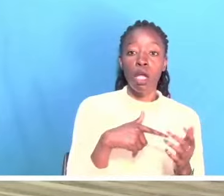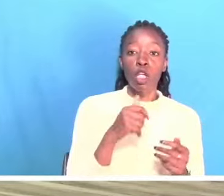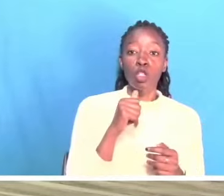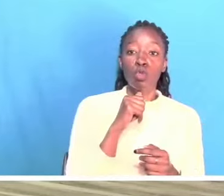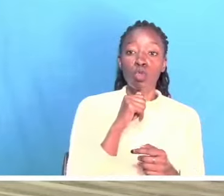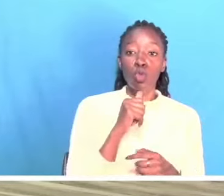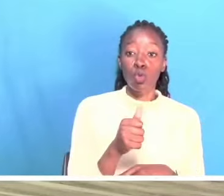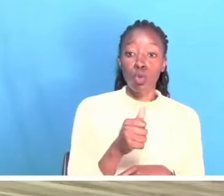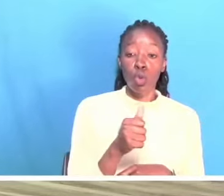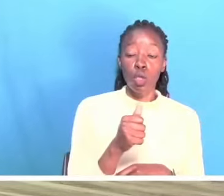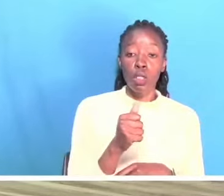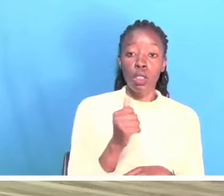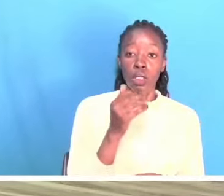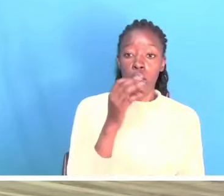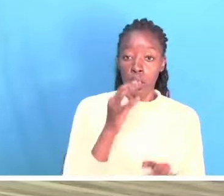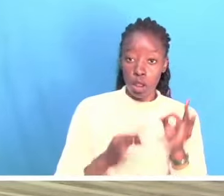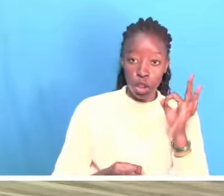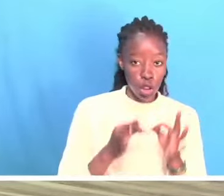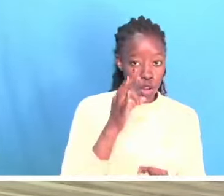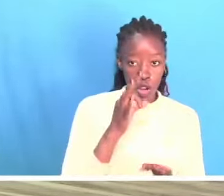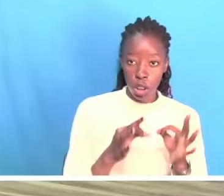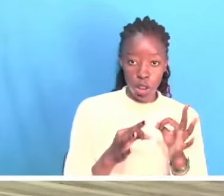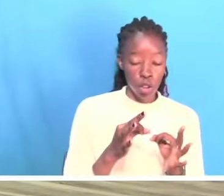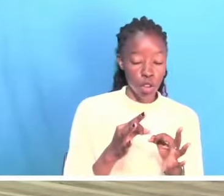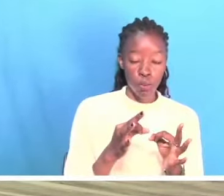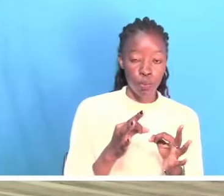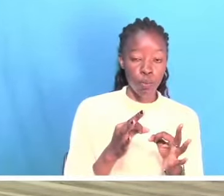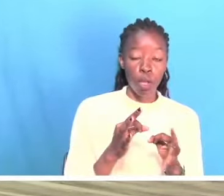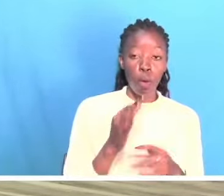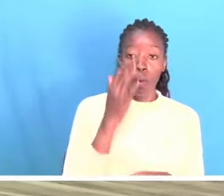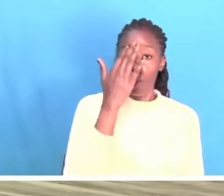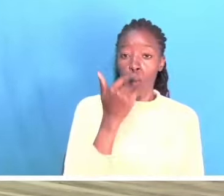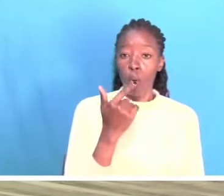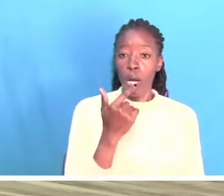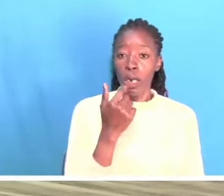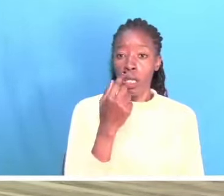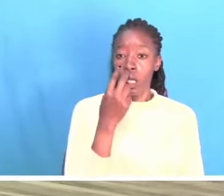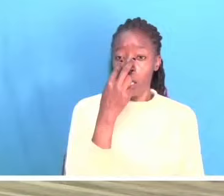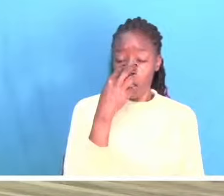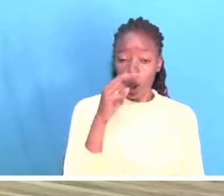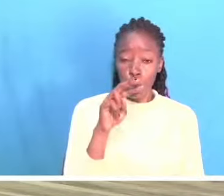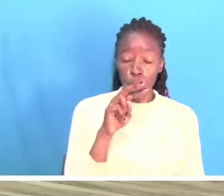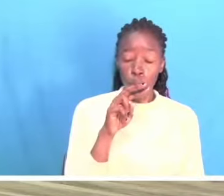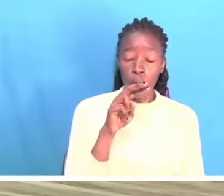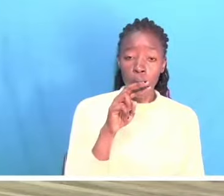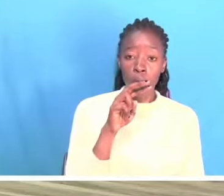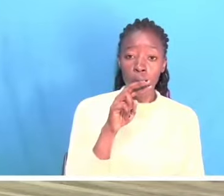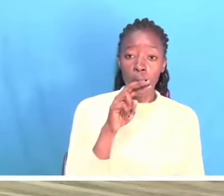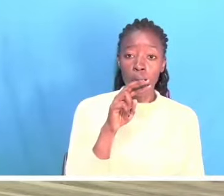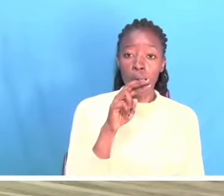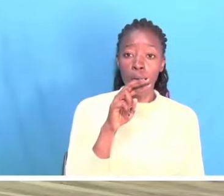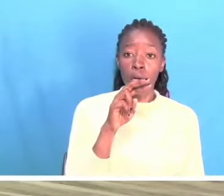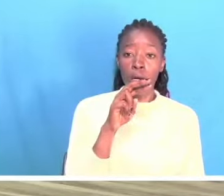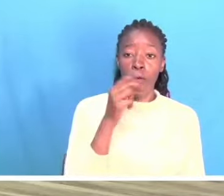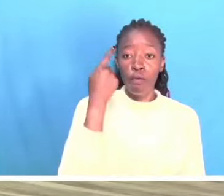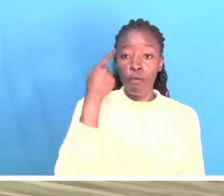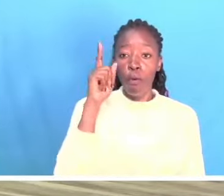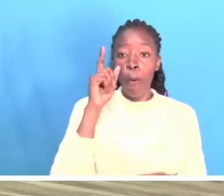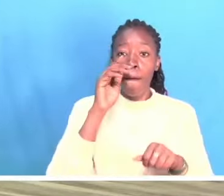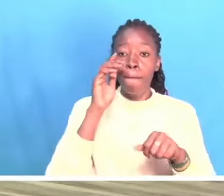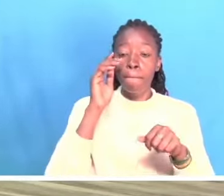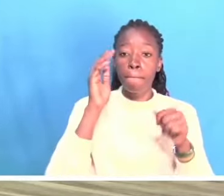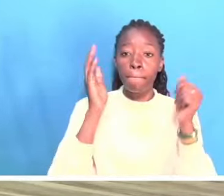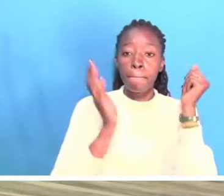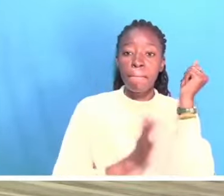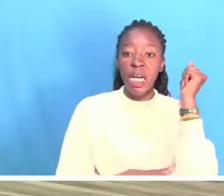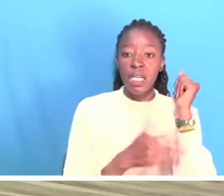You, why do you look at the speck of sawdust in your brother's eye and pay no